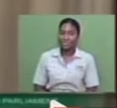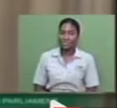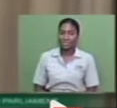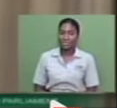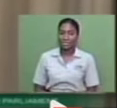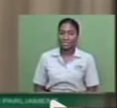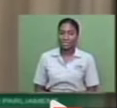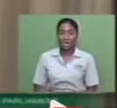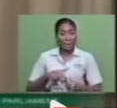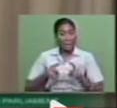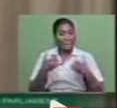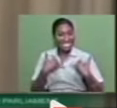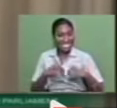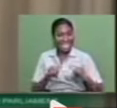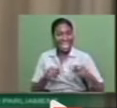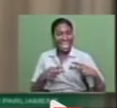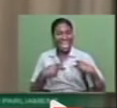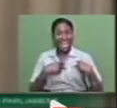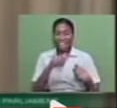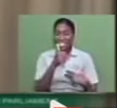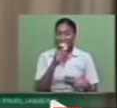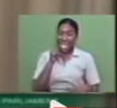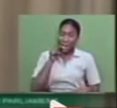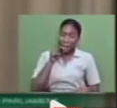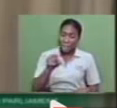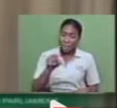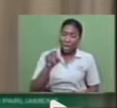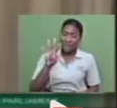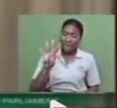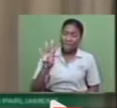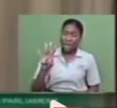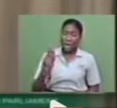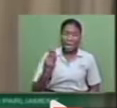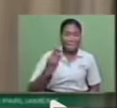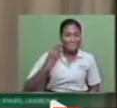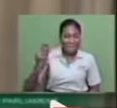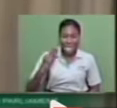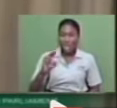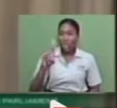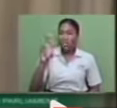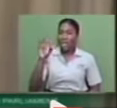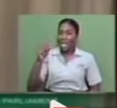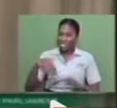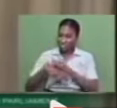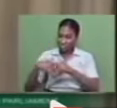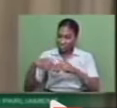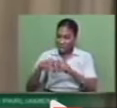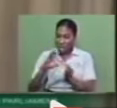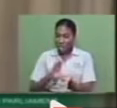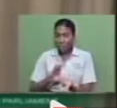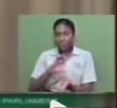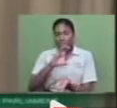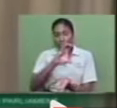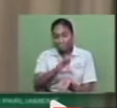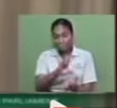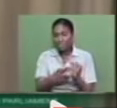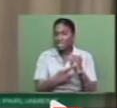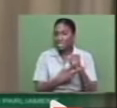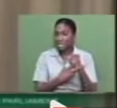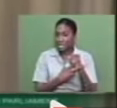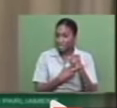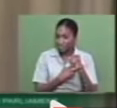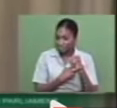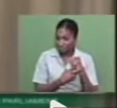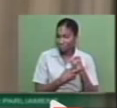10.4 US billion dollars. We left in foreign reserve 10.4 US billion dollars when we demitted